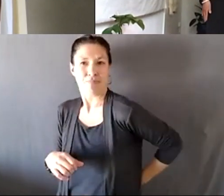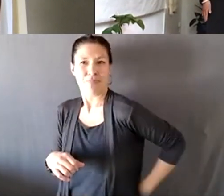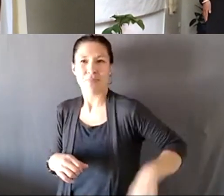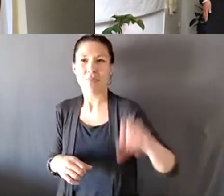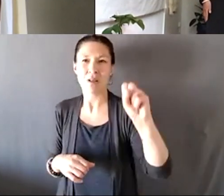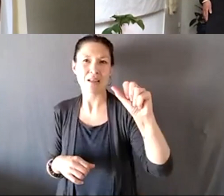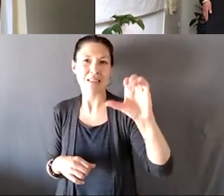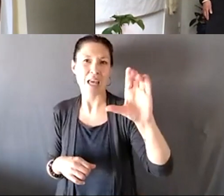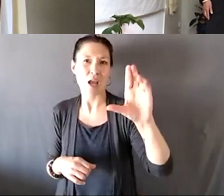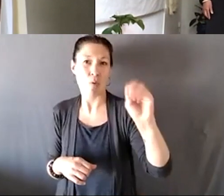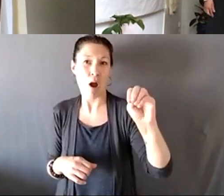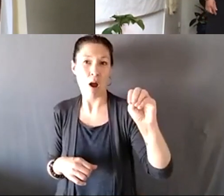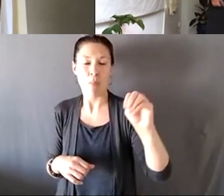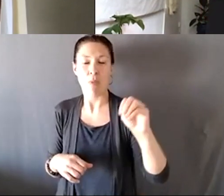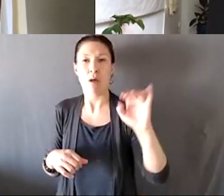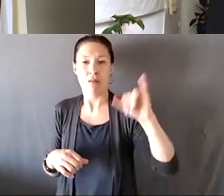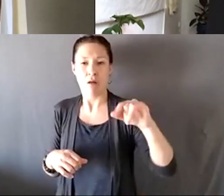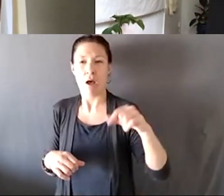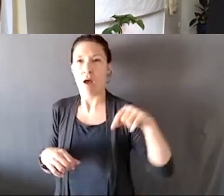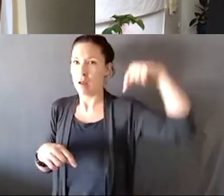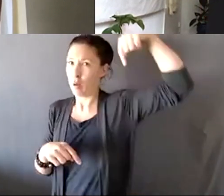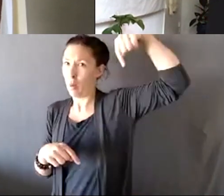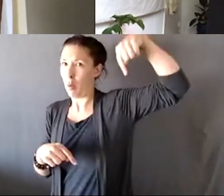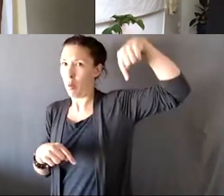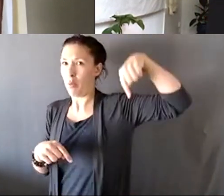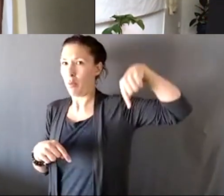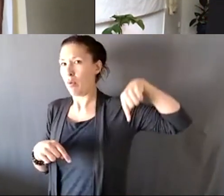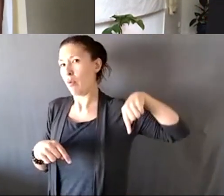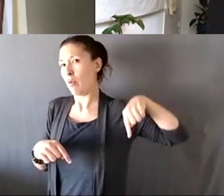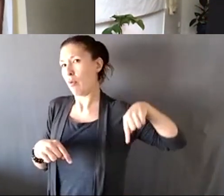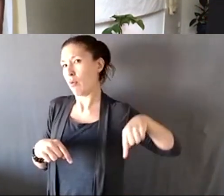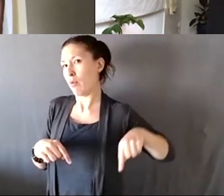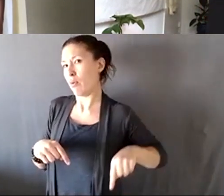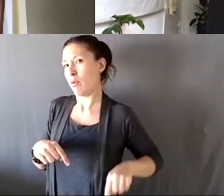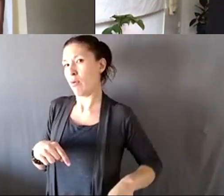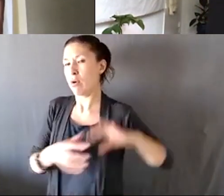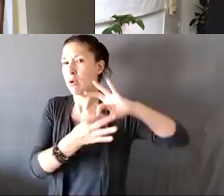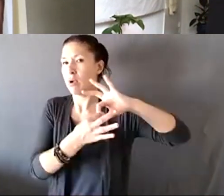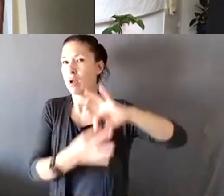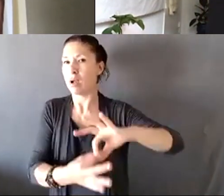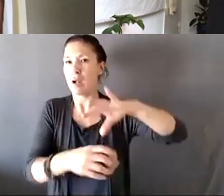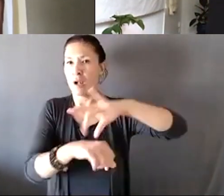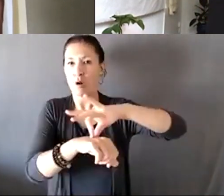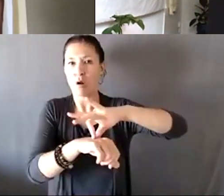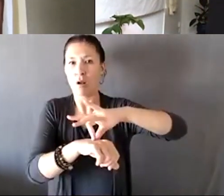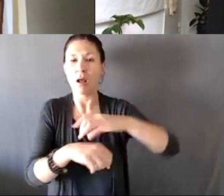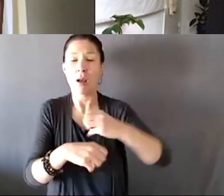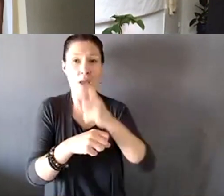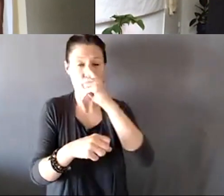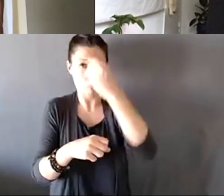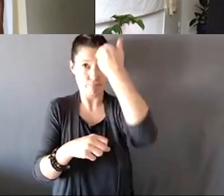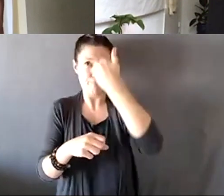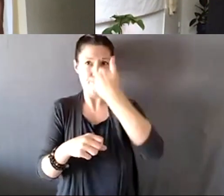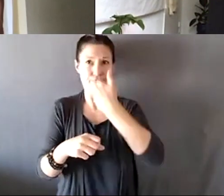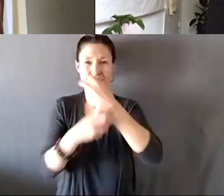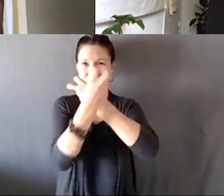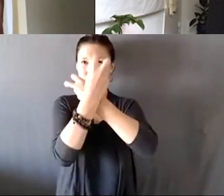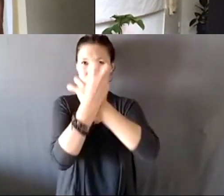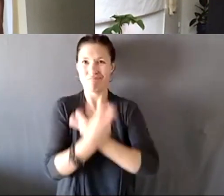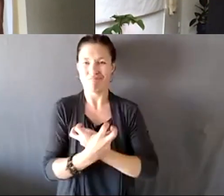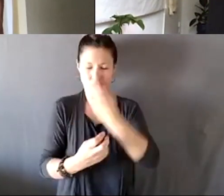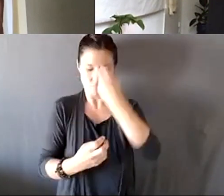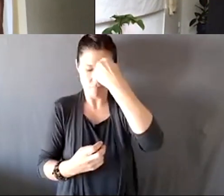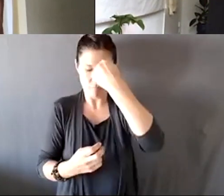earth. The spine is long and straight, coming up to Bai Hui,